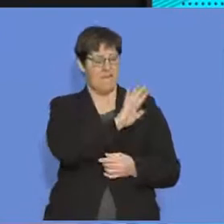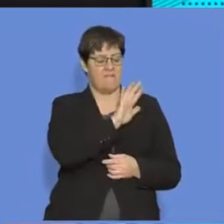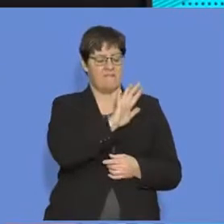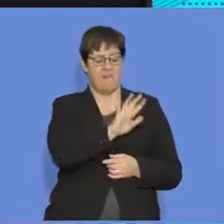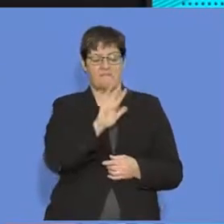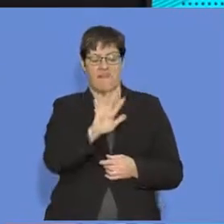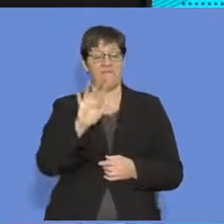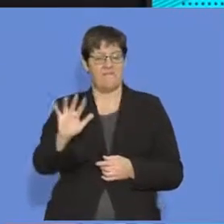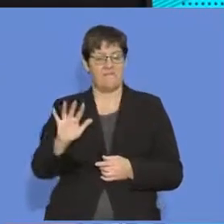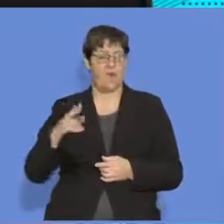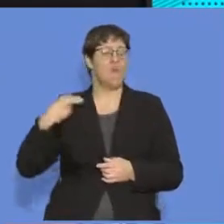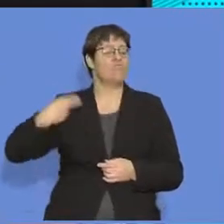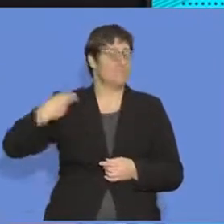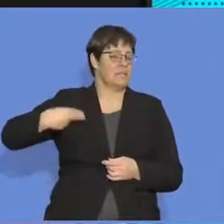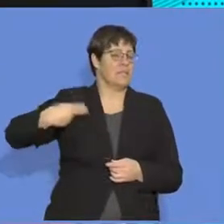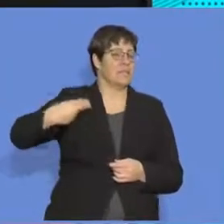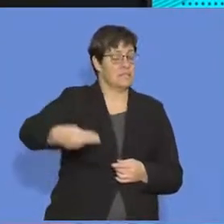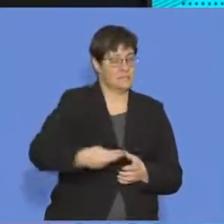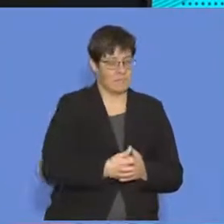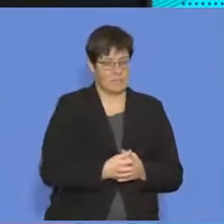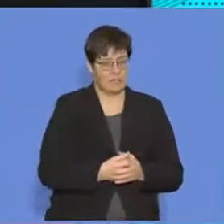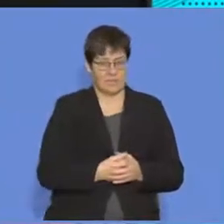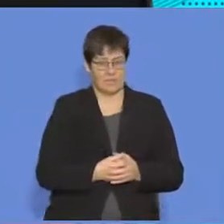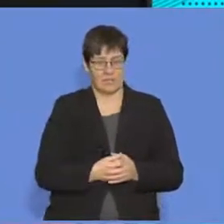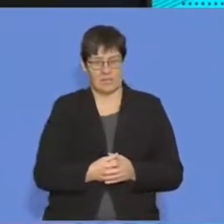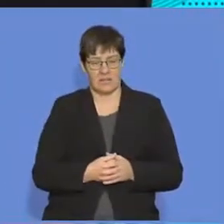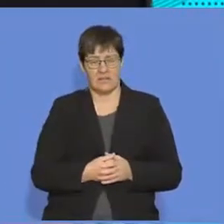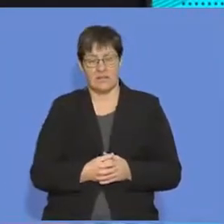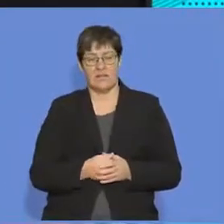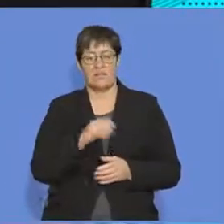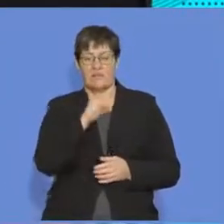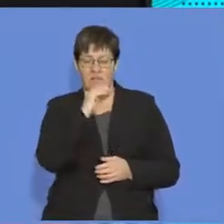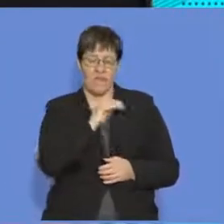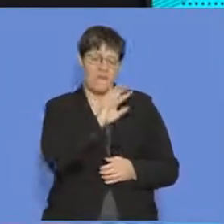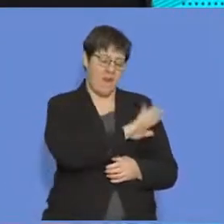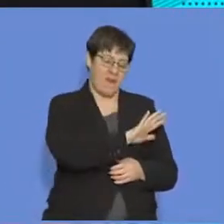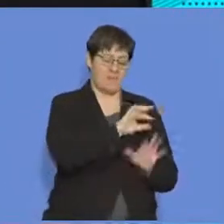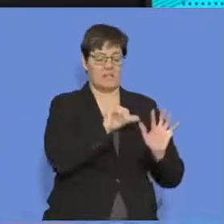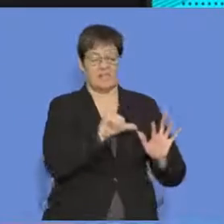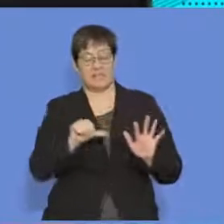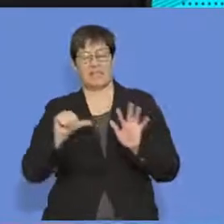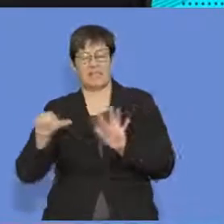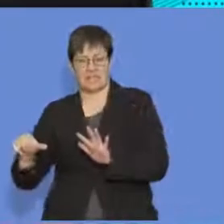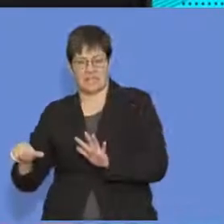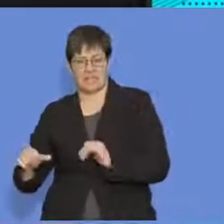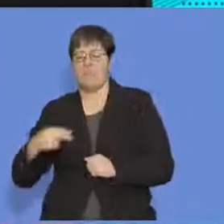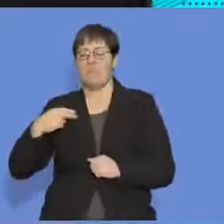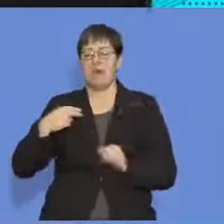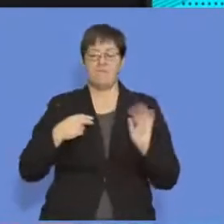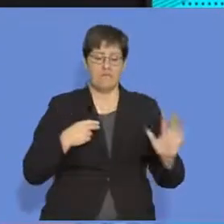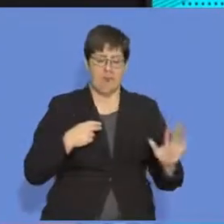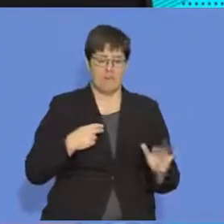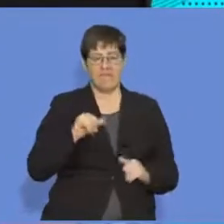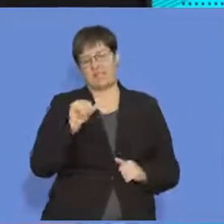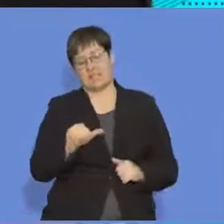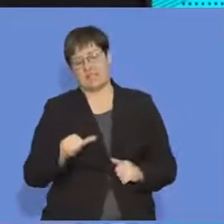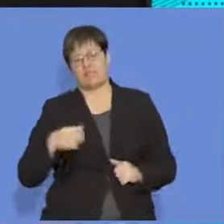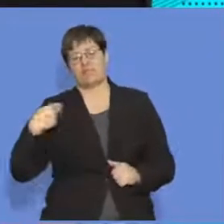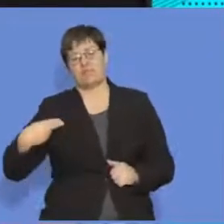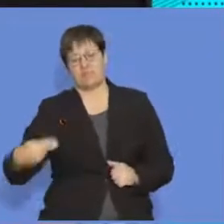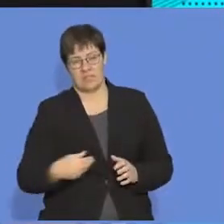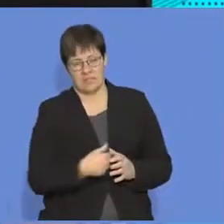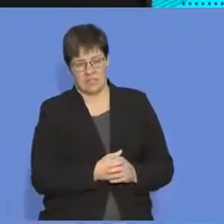use 5555. I'm repeating 5. If I'm using 5666, I'm repeating 5